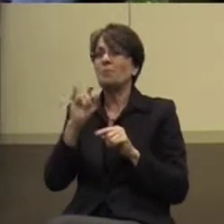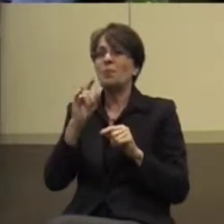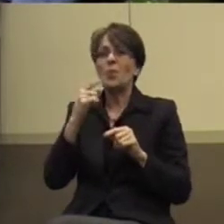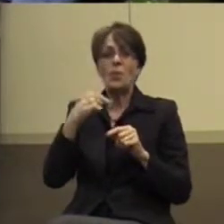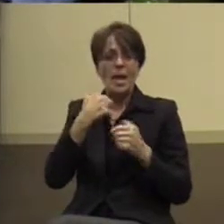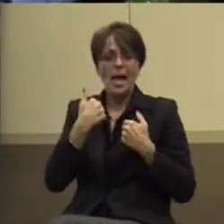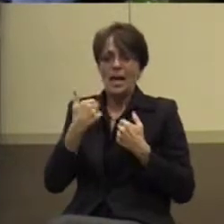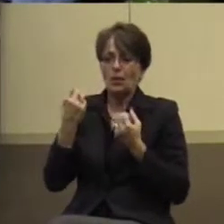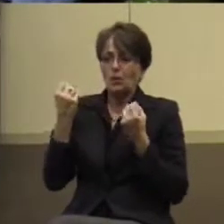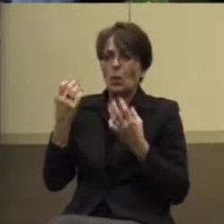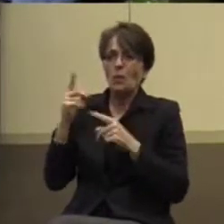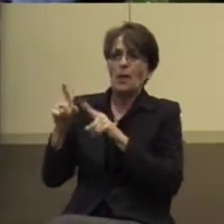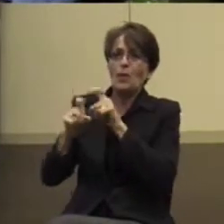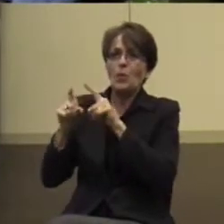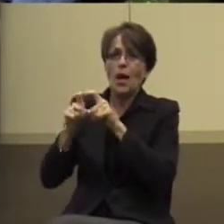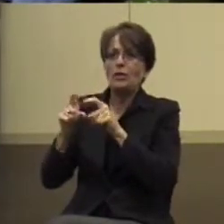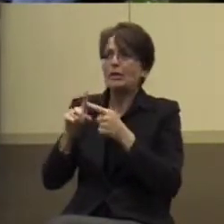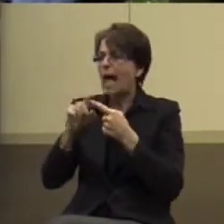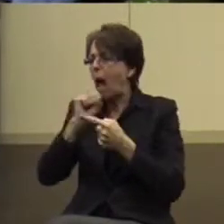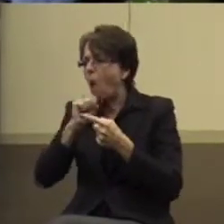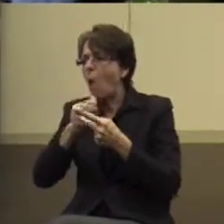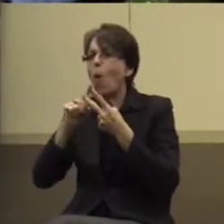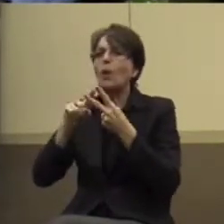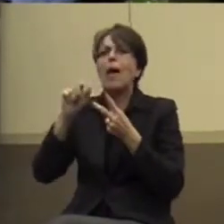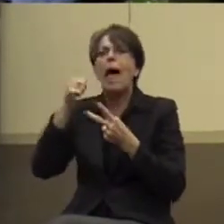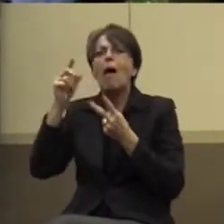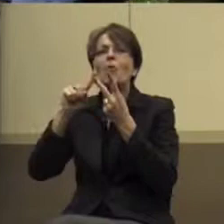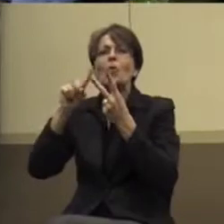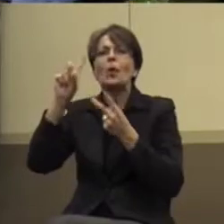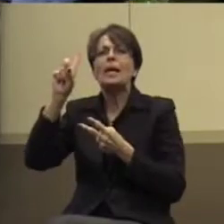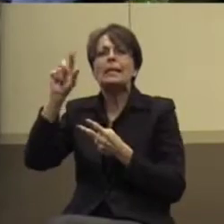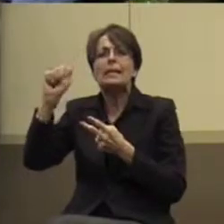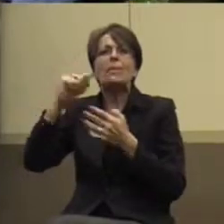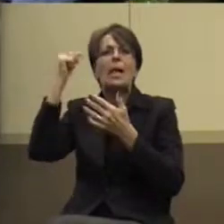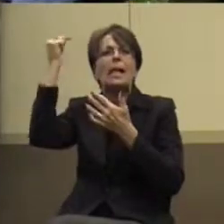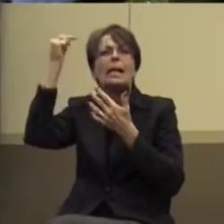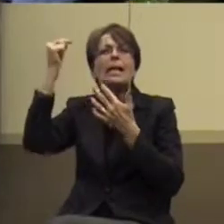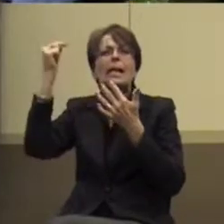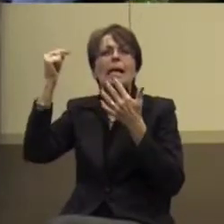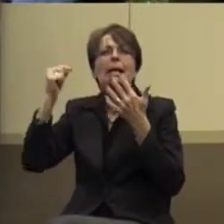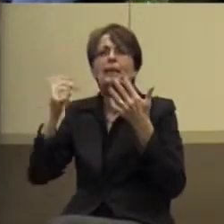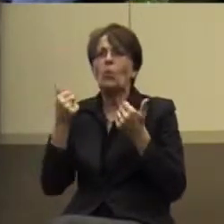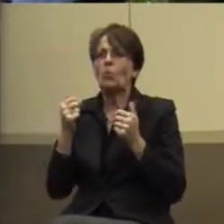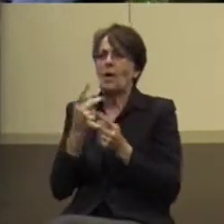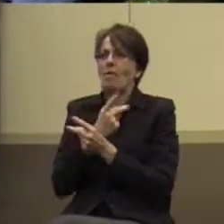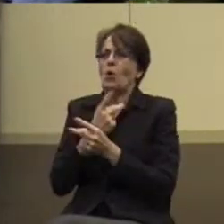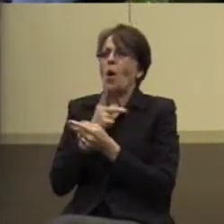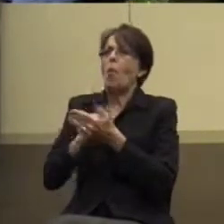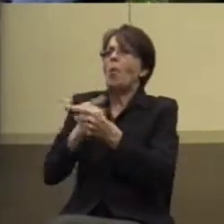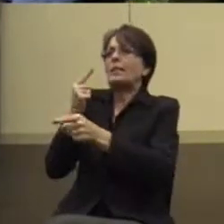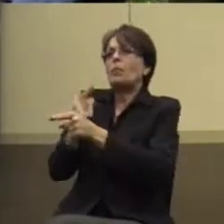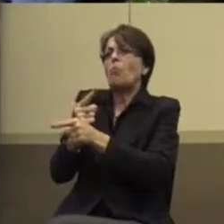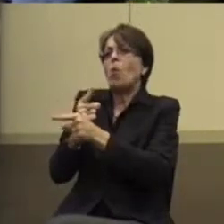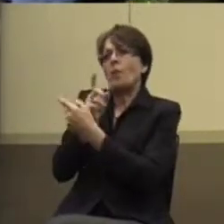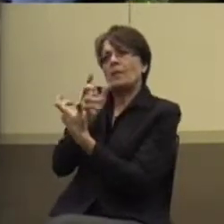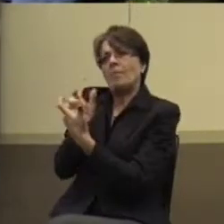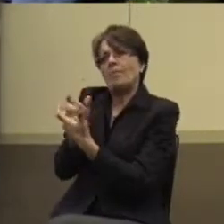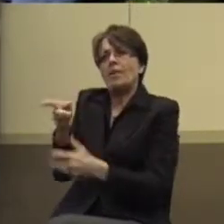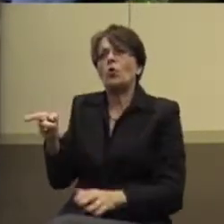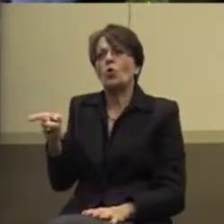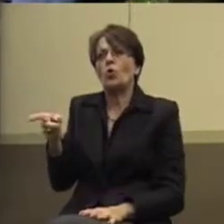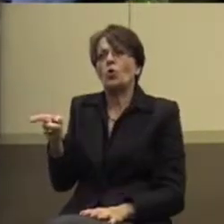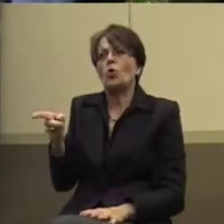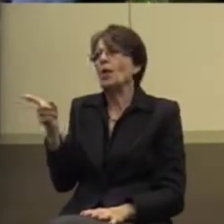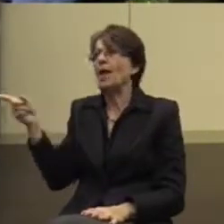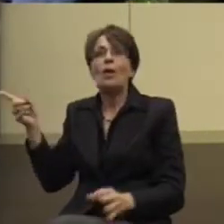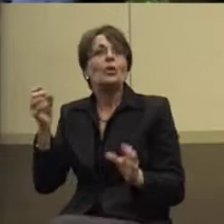But like we had so many questions when we came by, we were like, well, how old is she? What other disabilities she has? Right. We're trying to figure out, you know, what would be appropriate for her. Yeah,